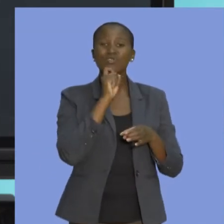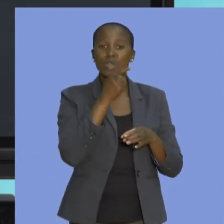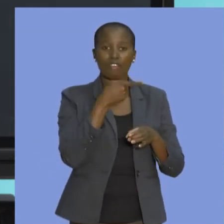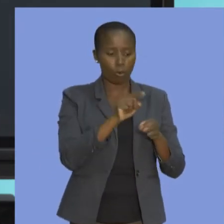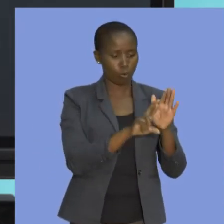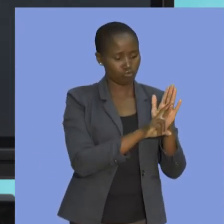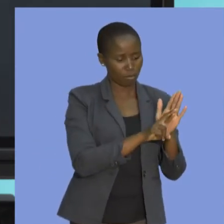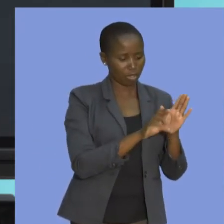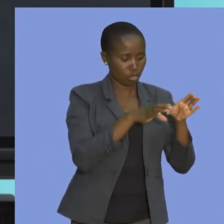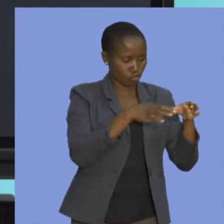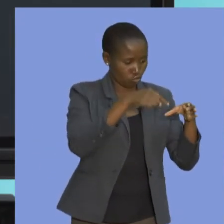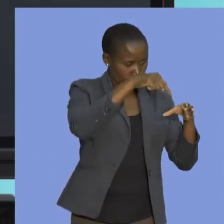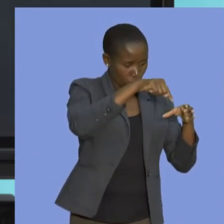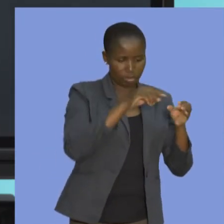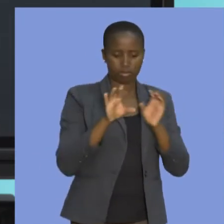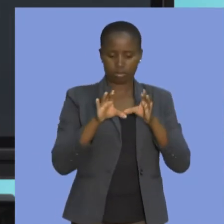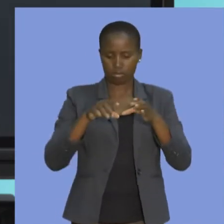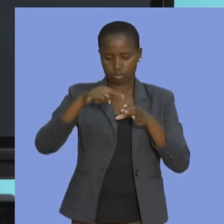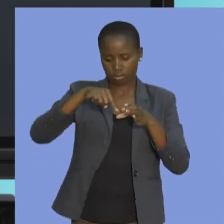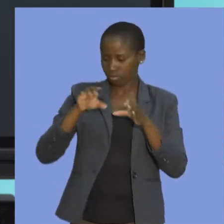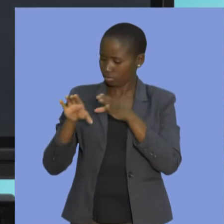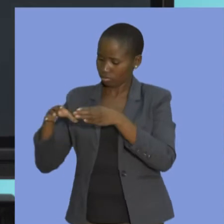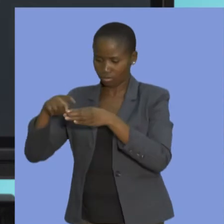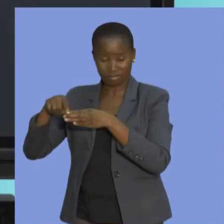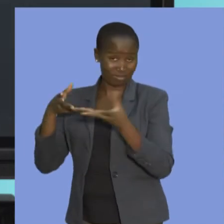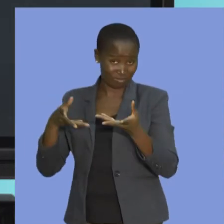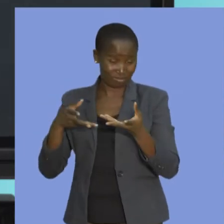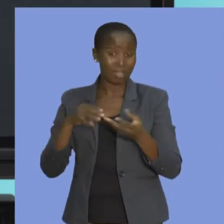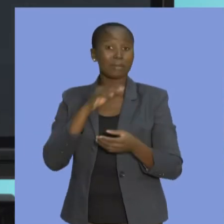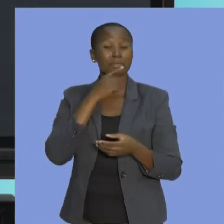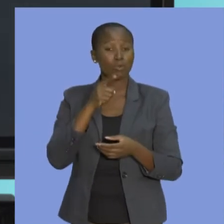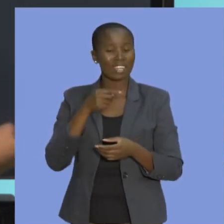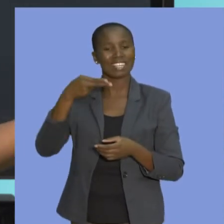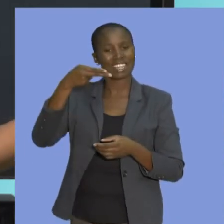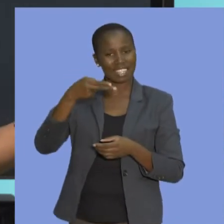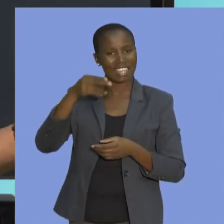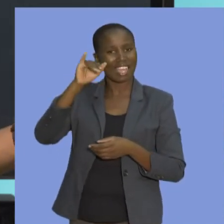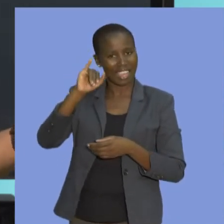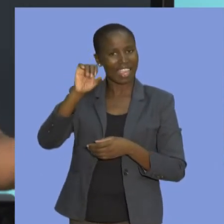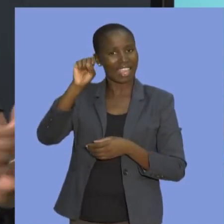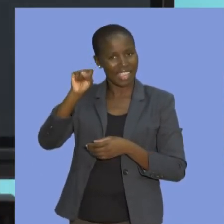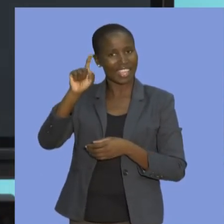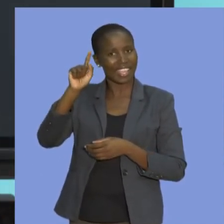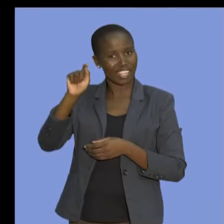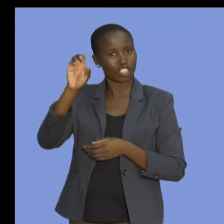grouped data. Are we all together? Where a bar is just categories.